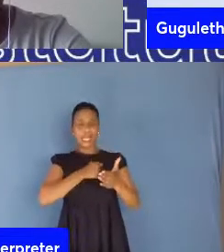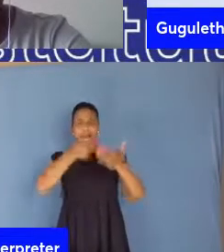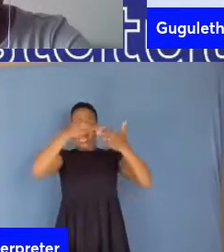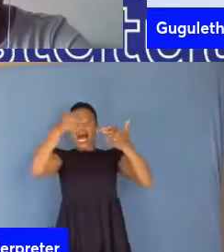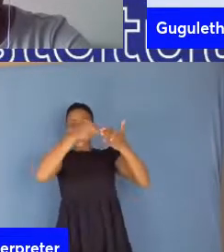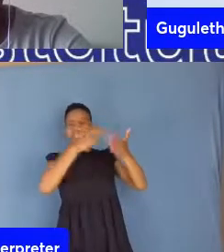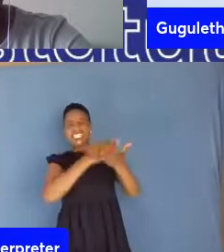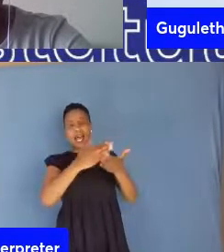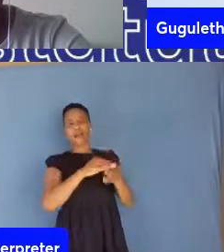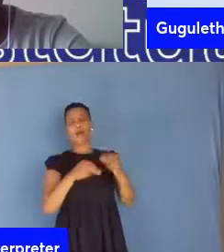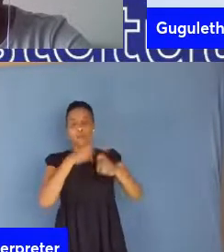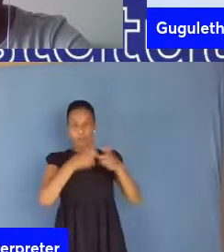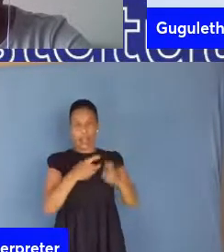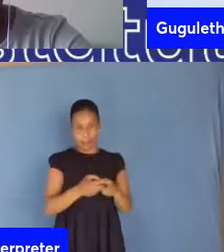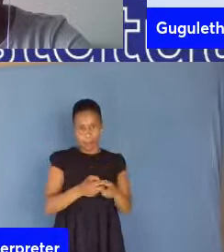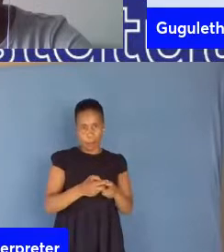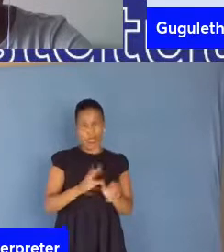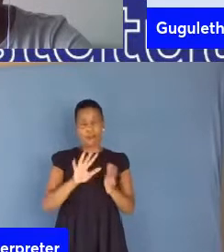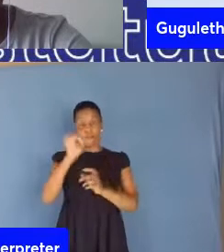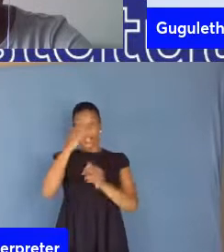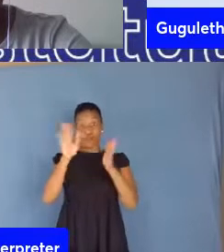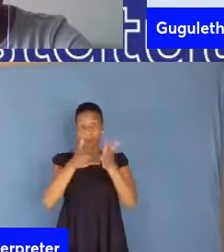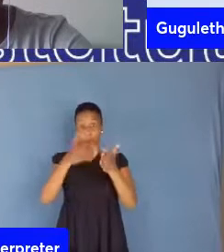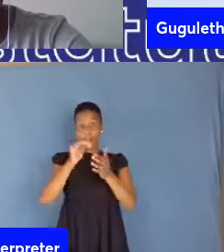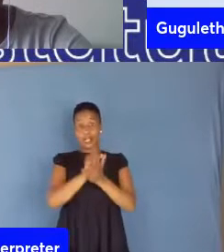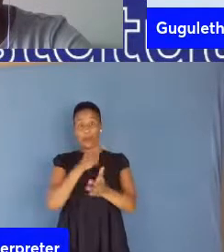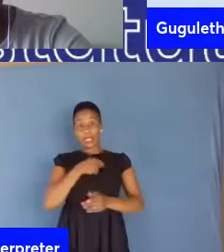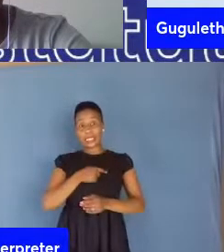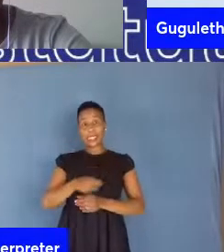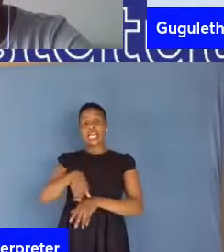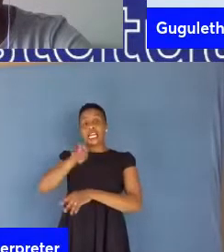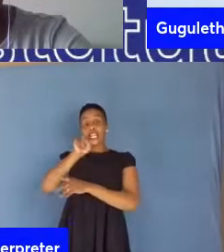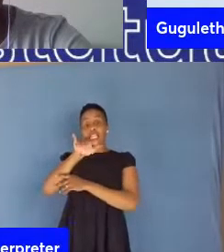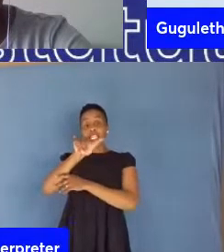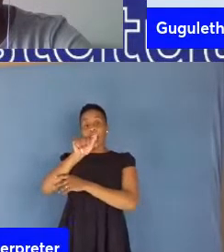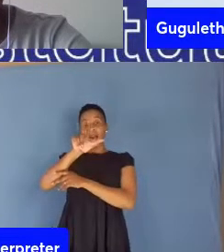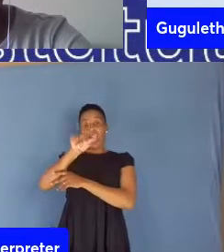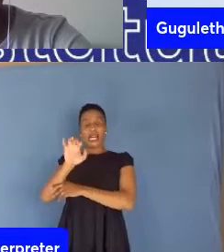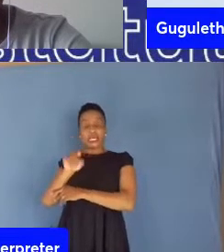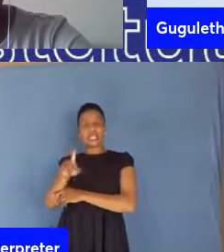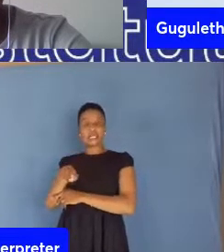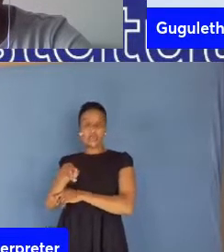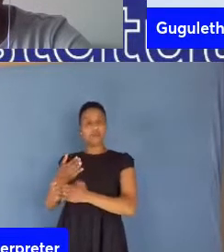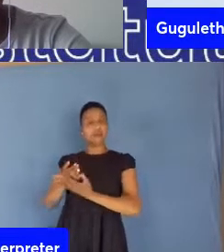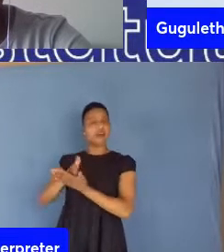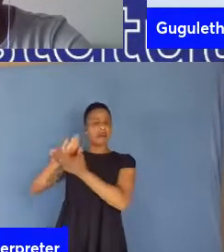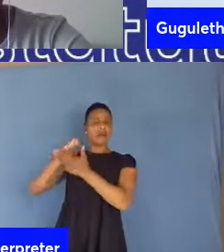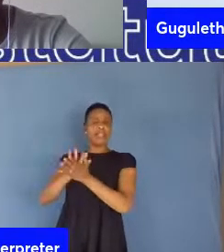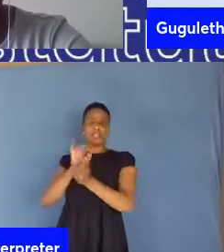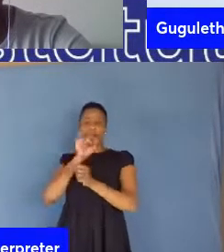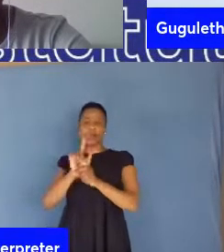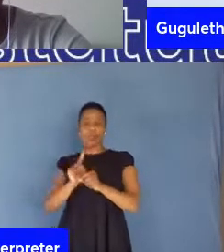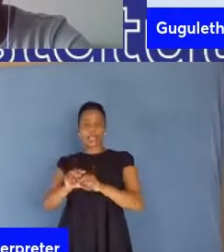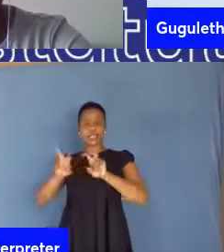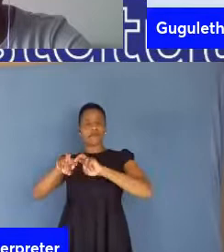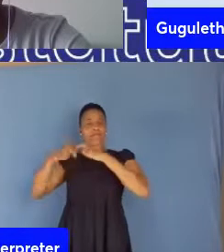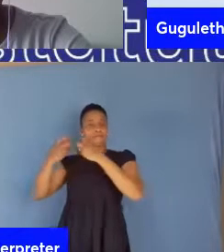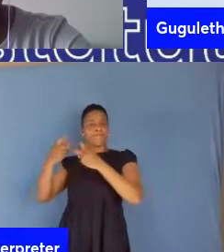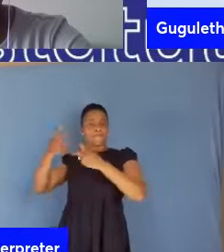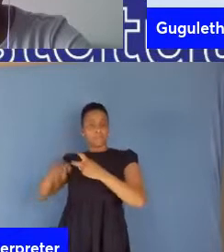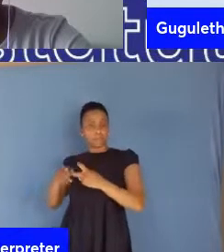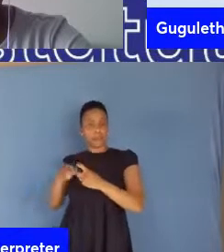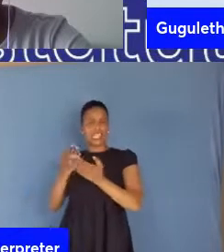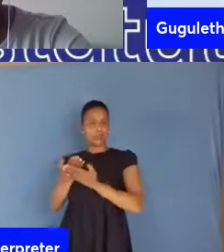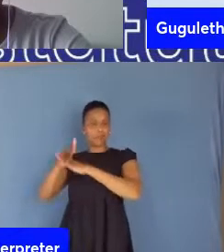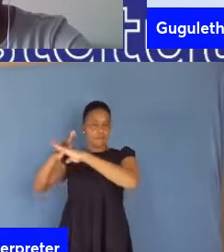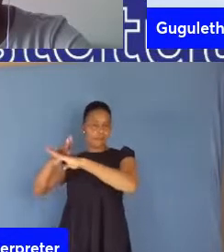called Inyala, which is Abomination, it actually speaks about rape, you know what I mean? But what I can tell you, until